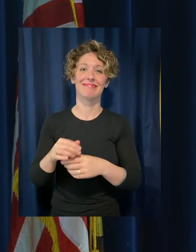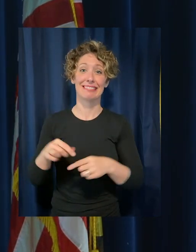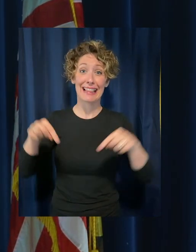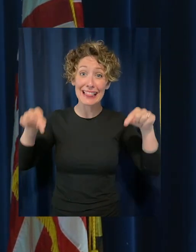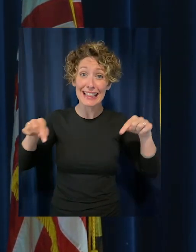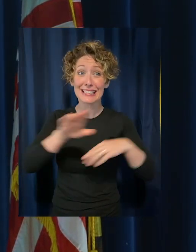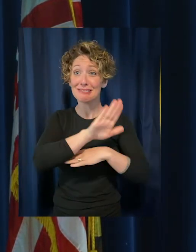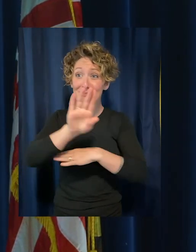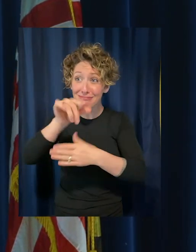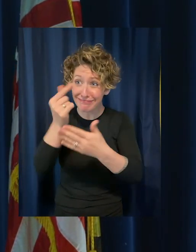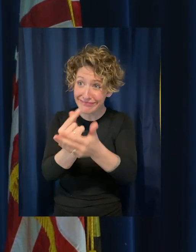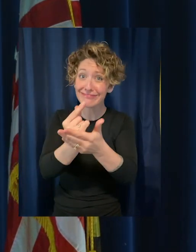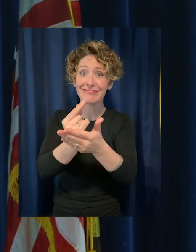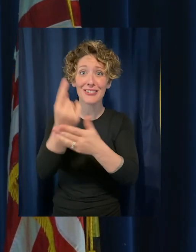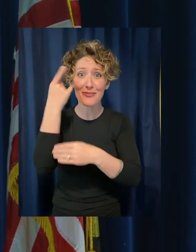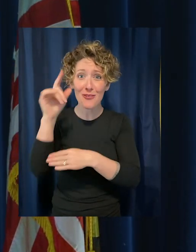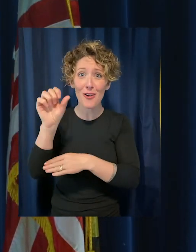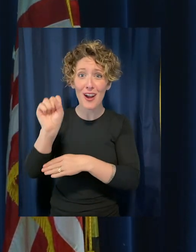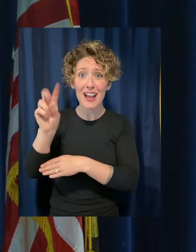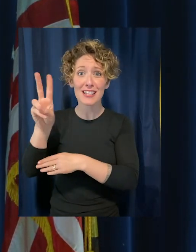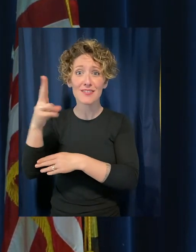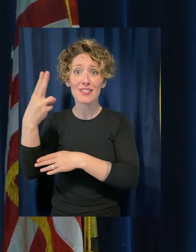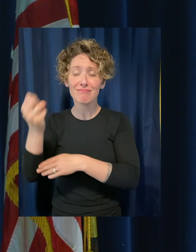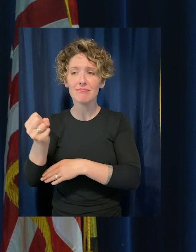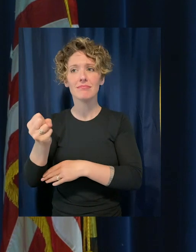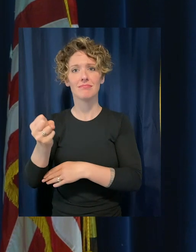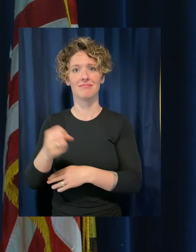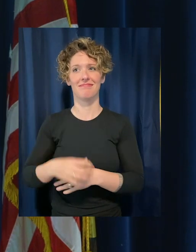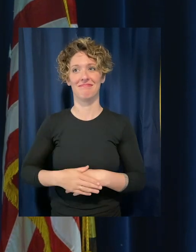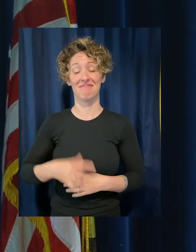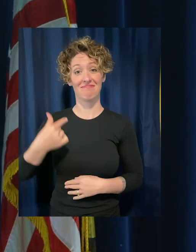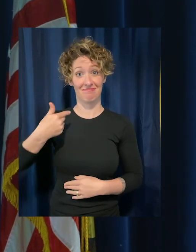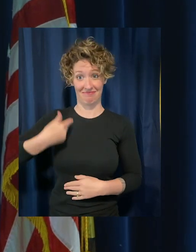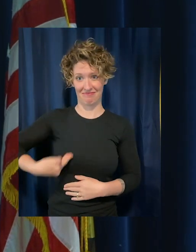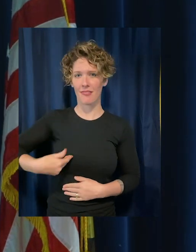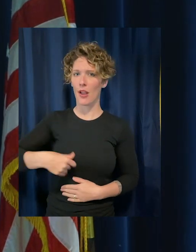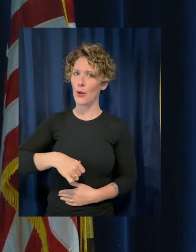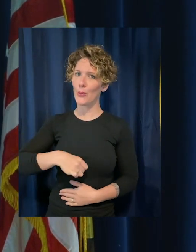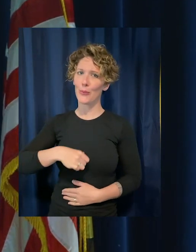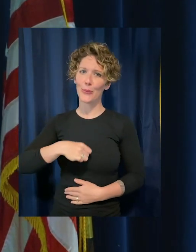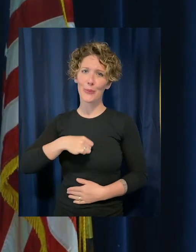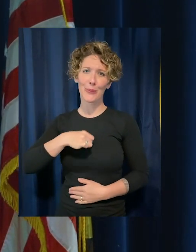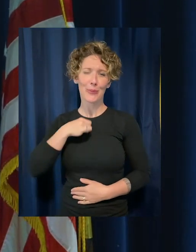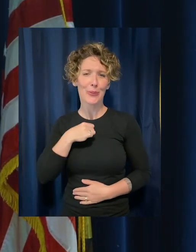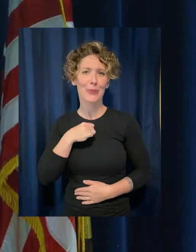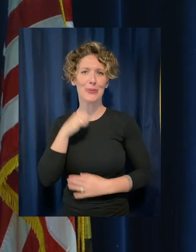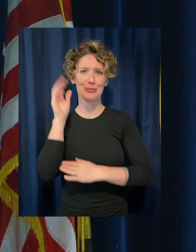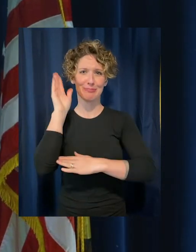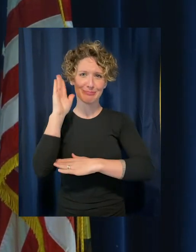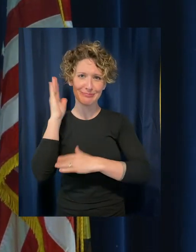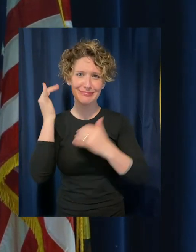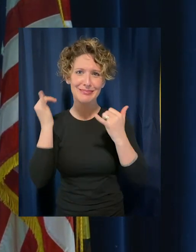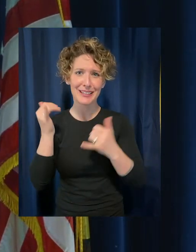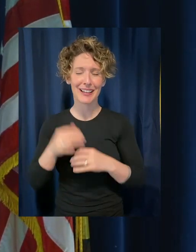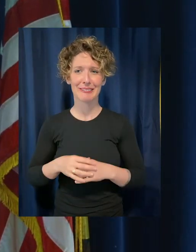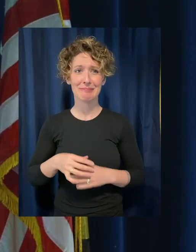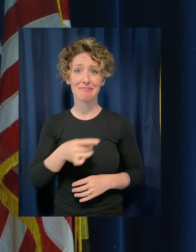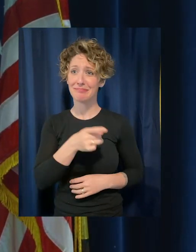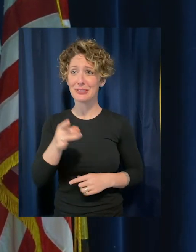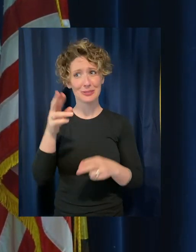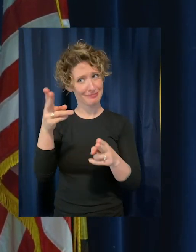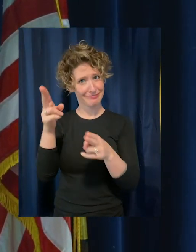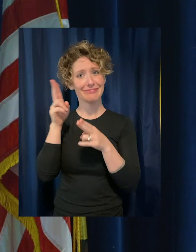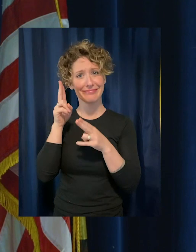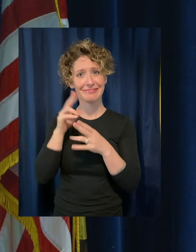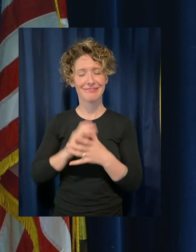am thrilled to speak to you today. It is an honor to be chosen by you. But it's not how I imagined it when